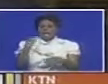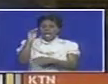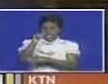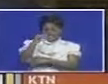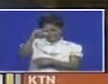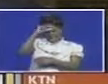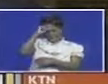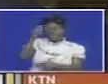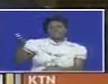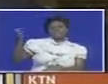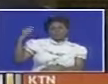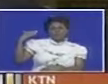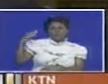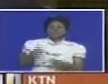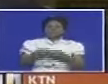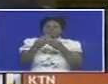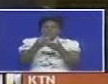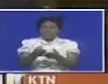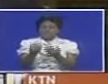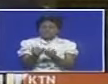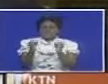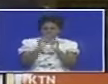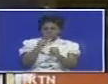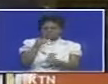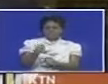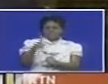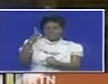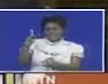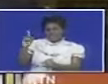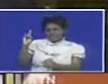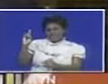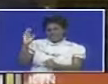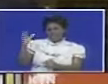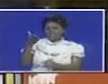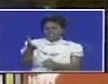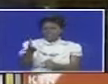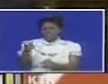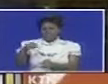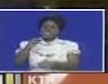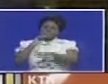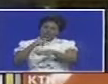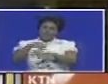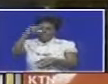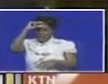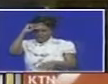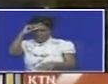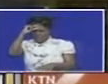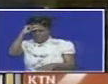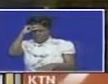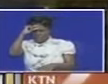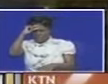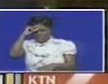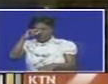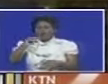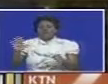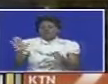government to move the security on the ground, that's why the KDF was in Moyale. So we still call upon the government, but the whole